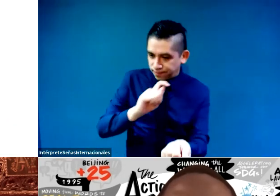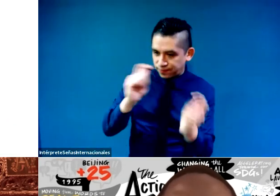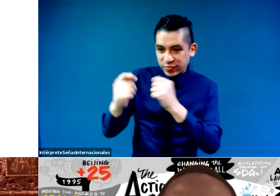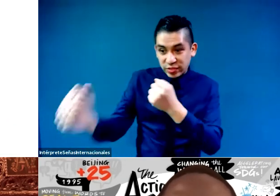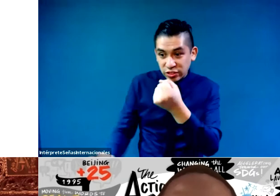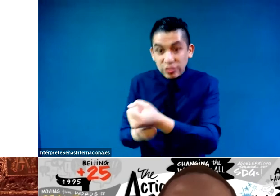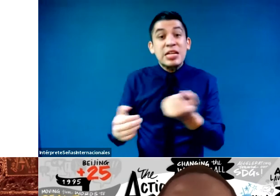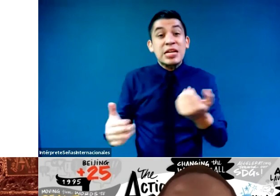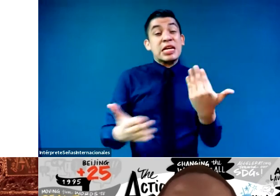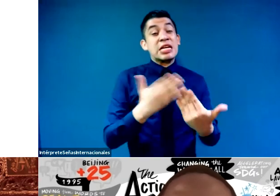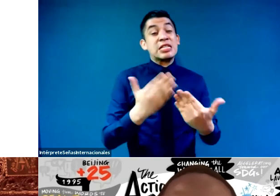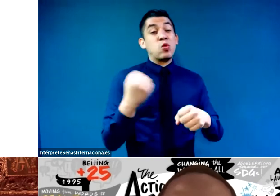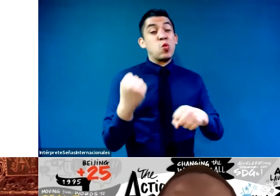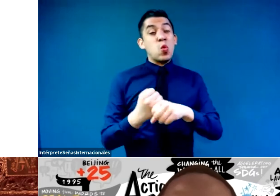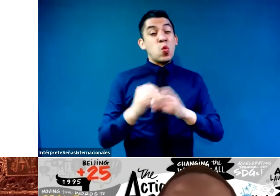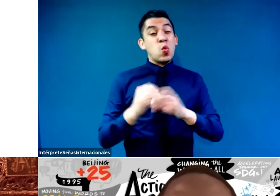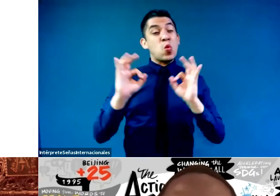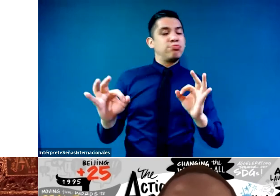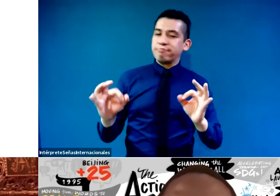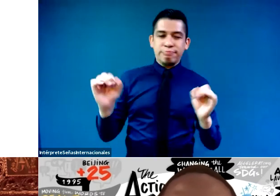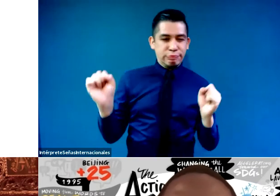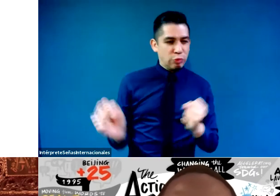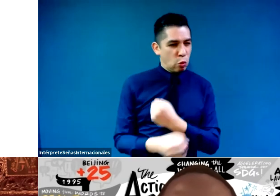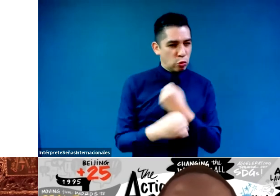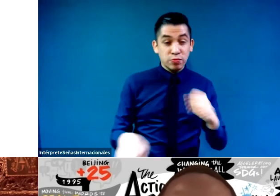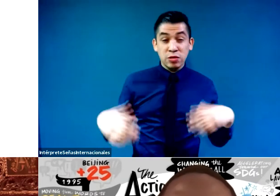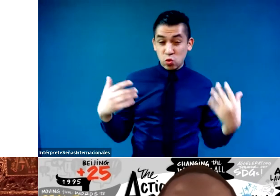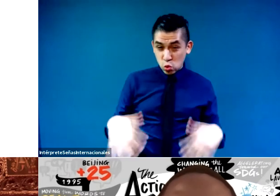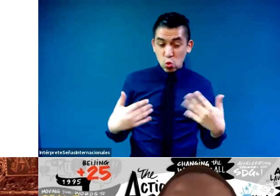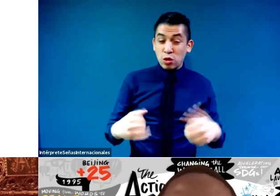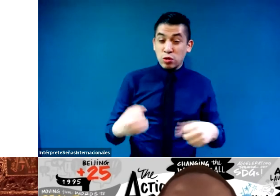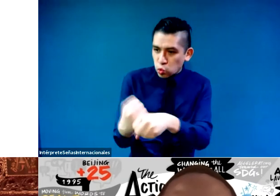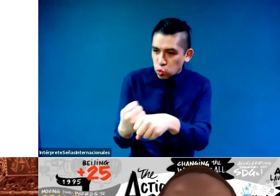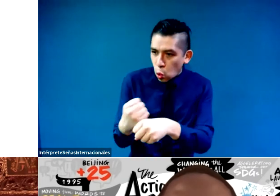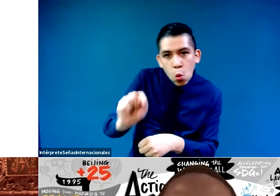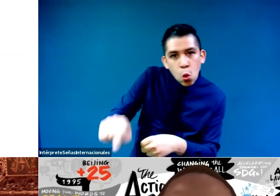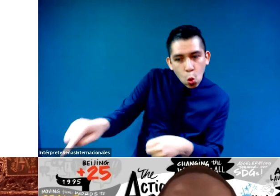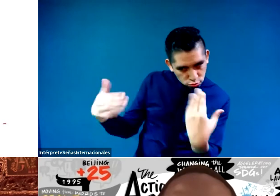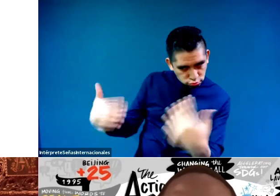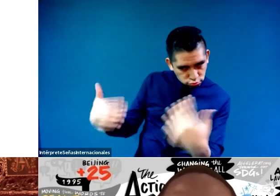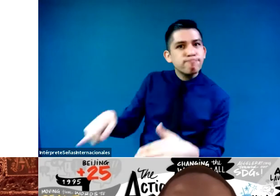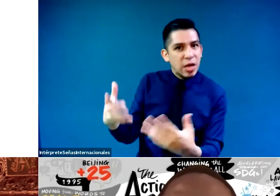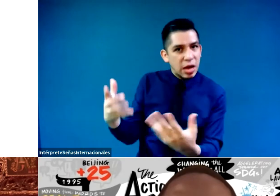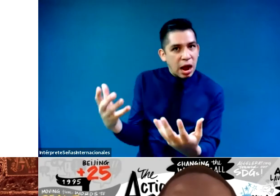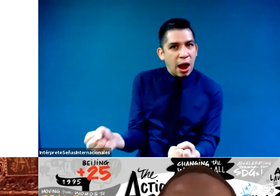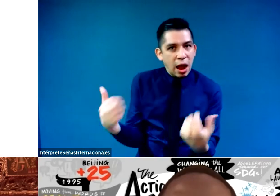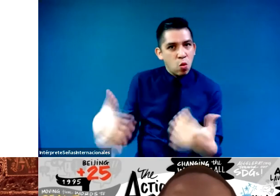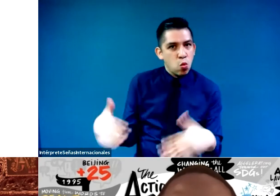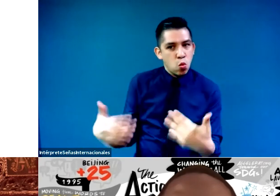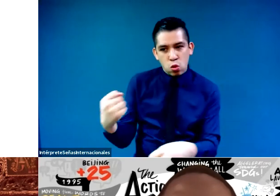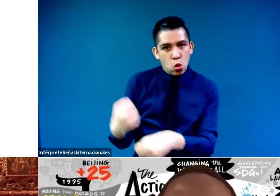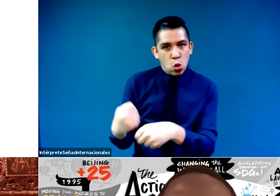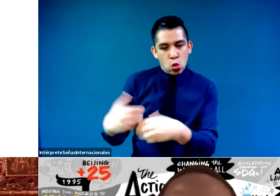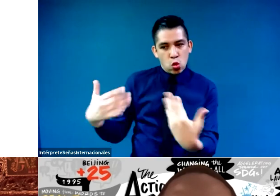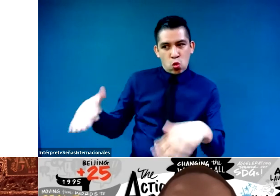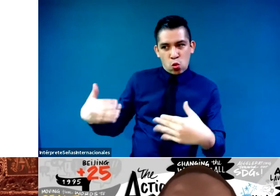to get to this point and to wish you the very best in your journey as you embark on this next